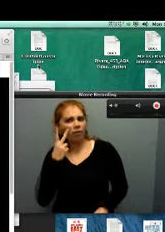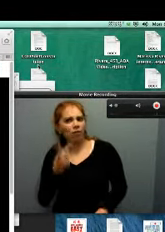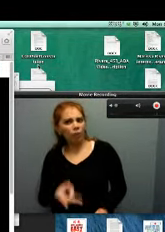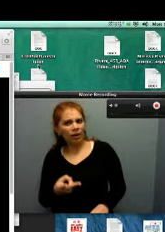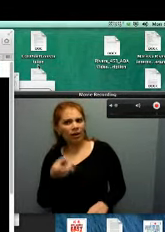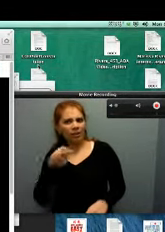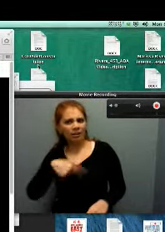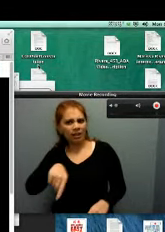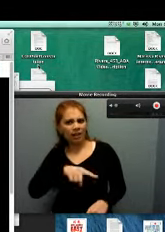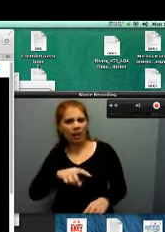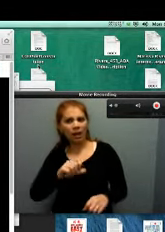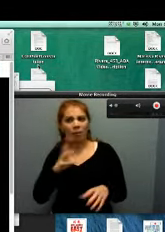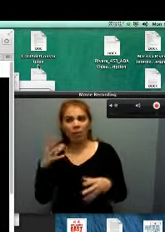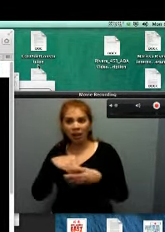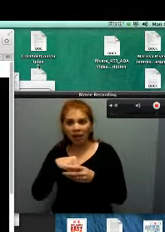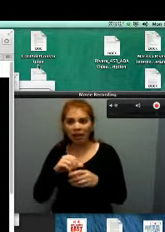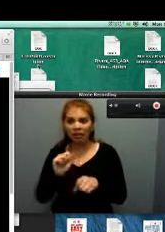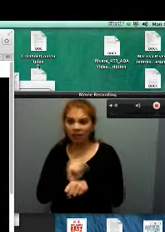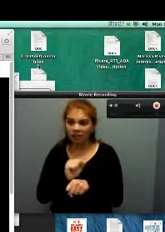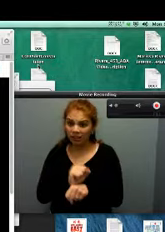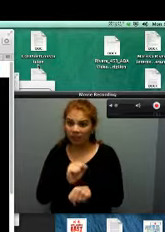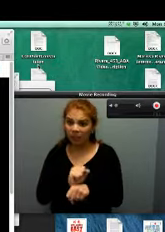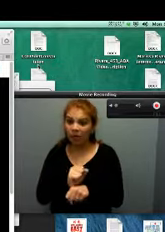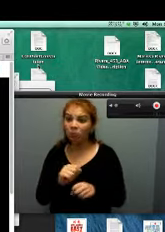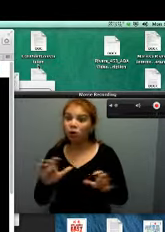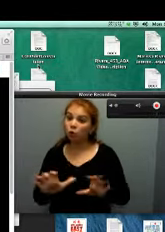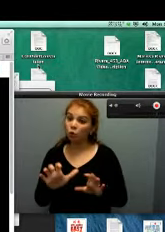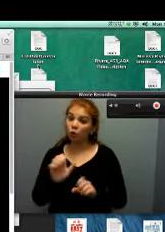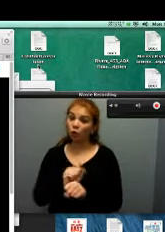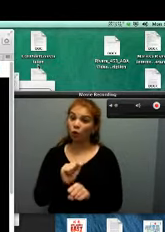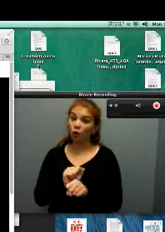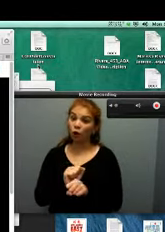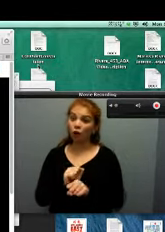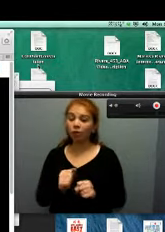them in a team doing the work?